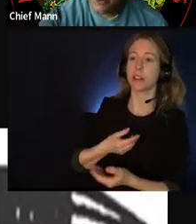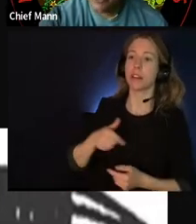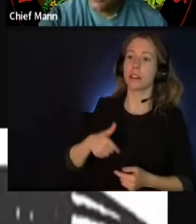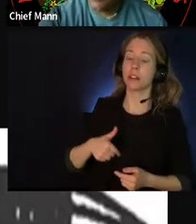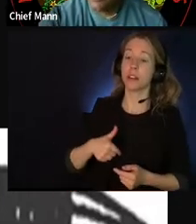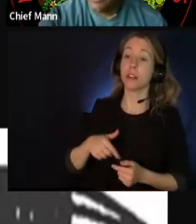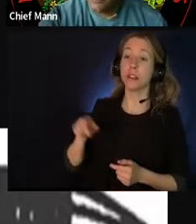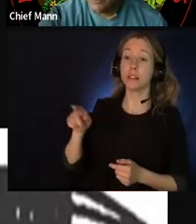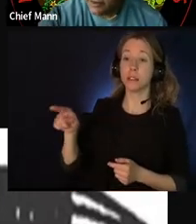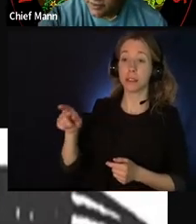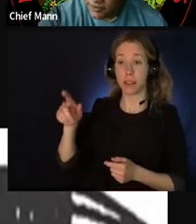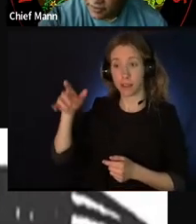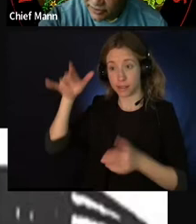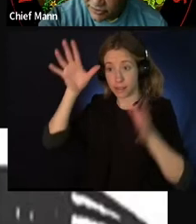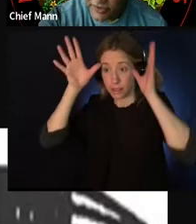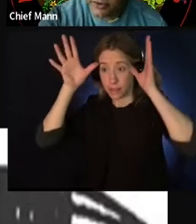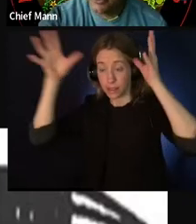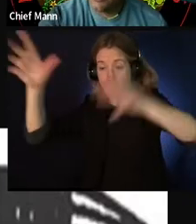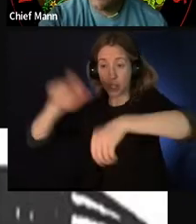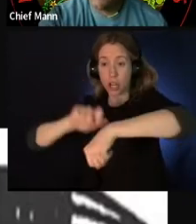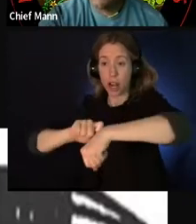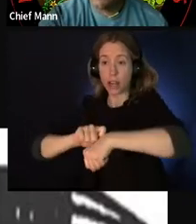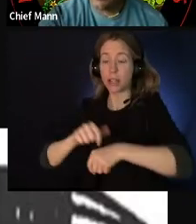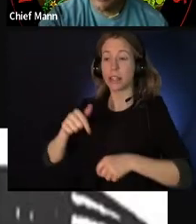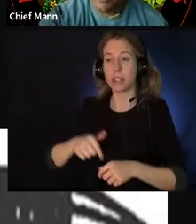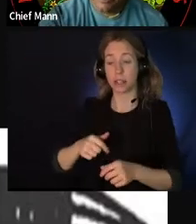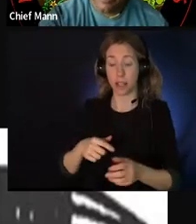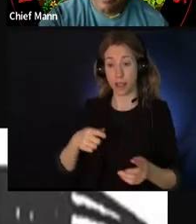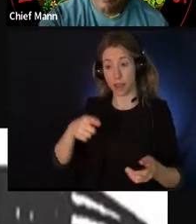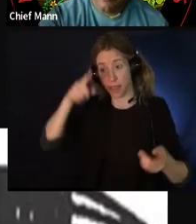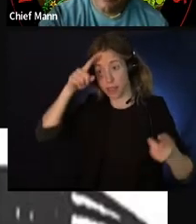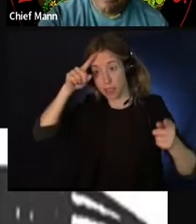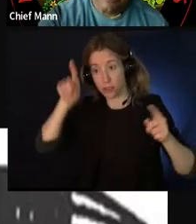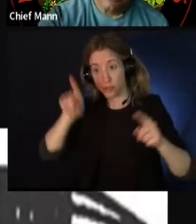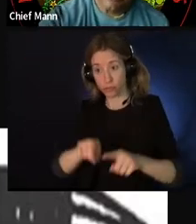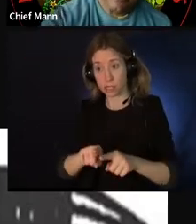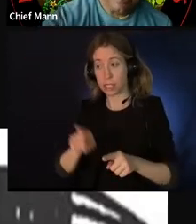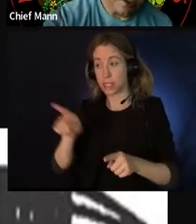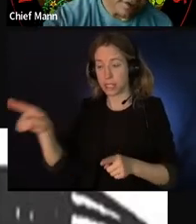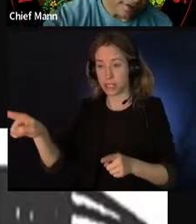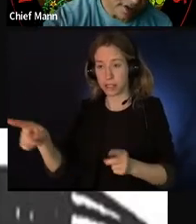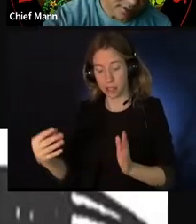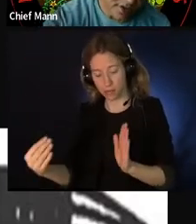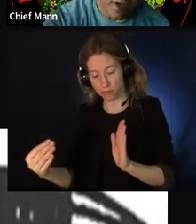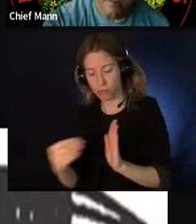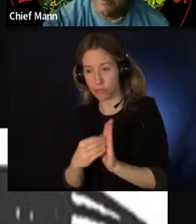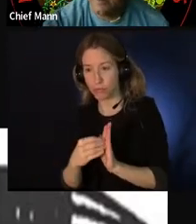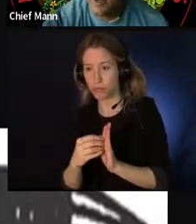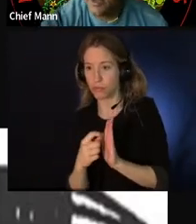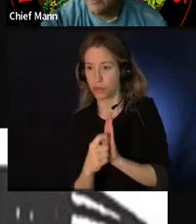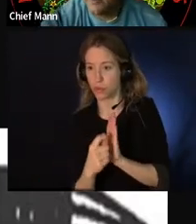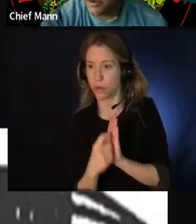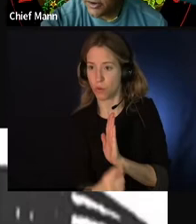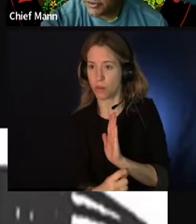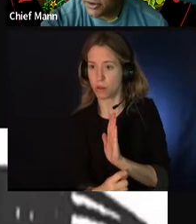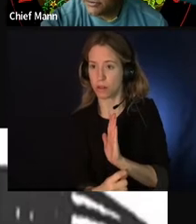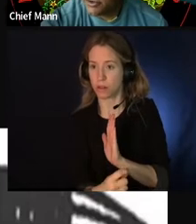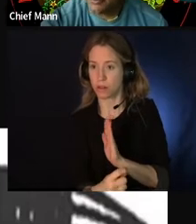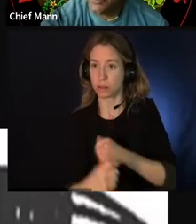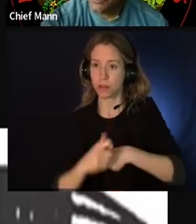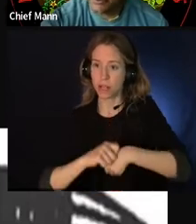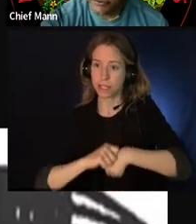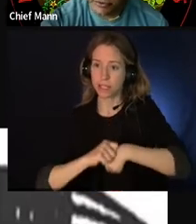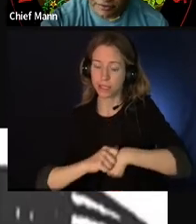including last year and including this next year and including the years and that will come. In our next